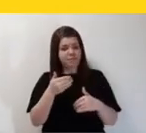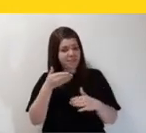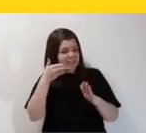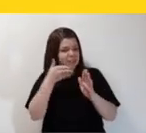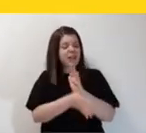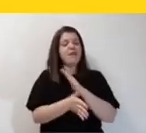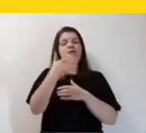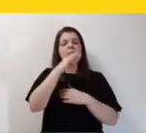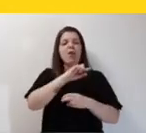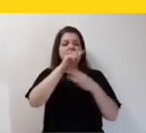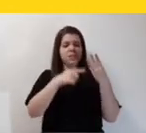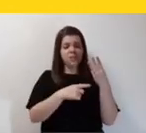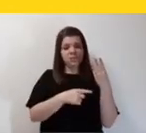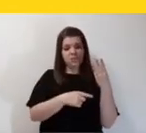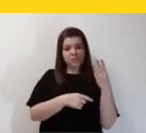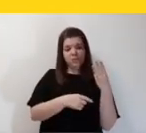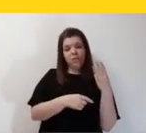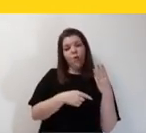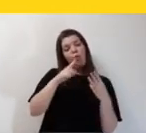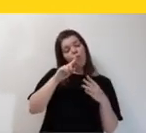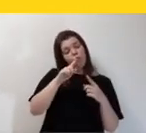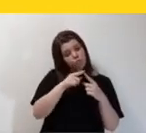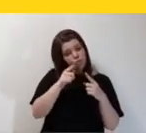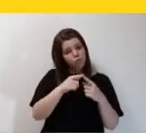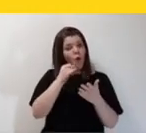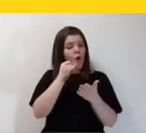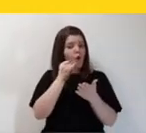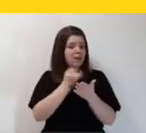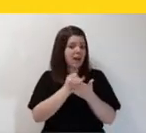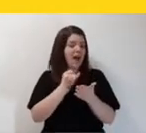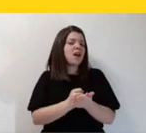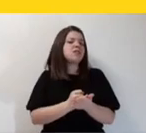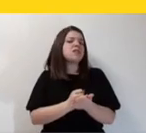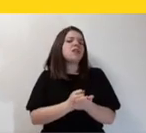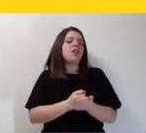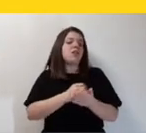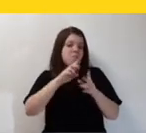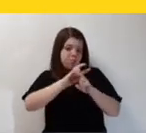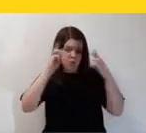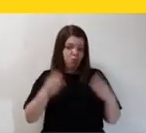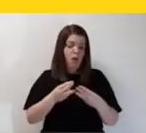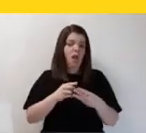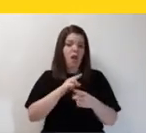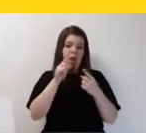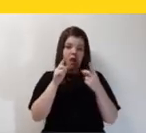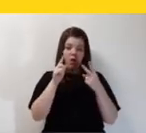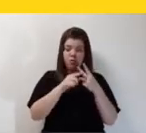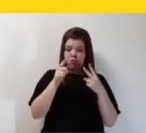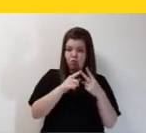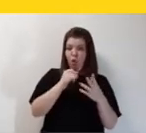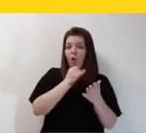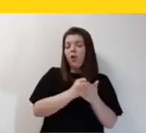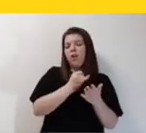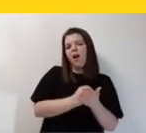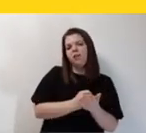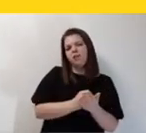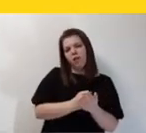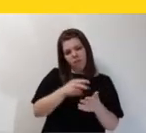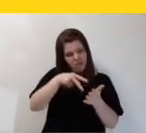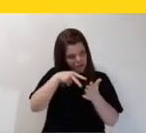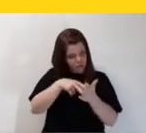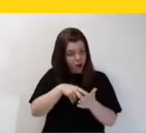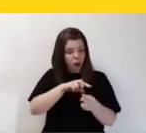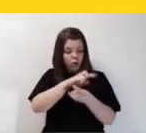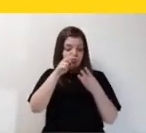tech dependency. So we can use hybrid learning or 100% online or